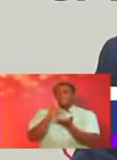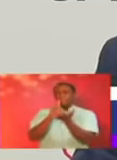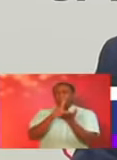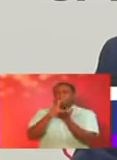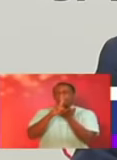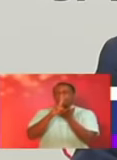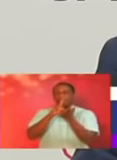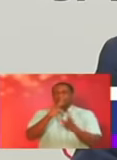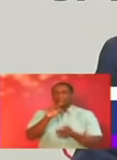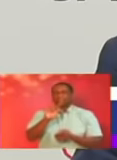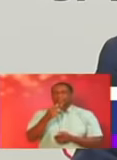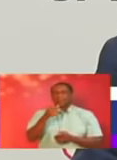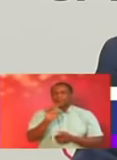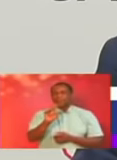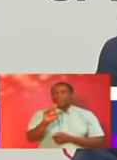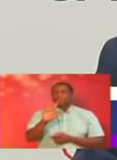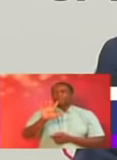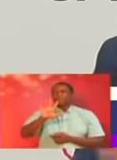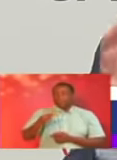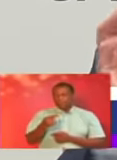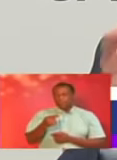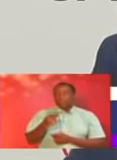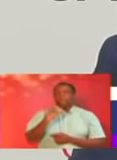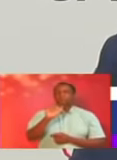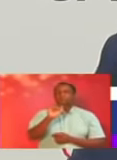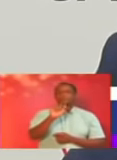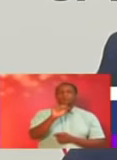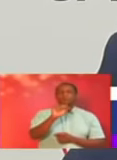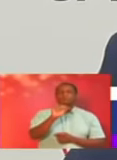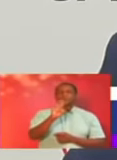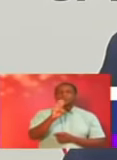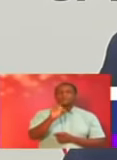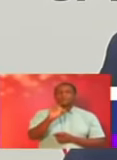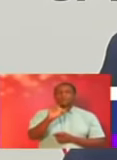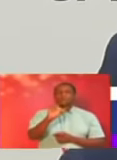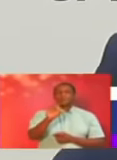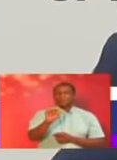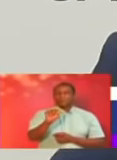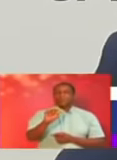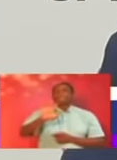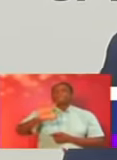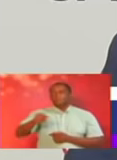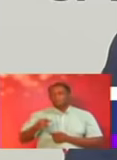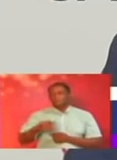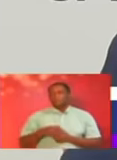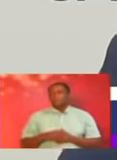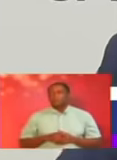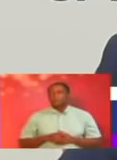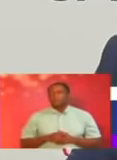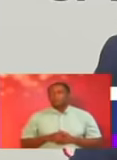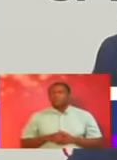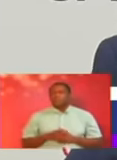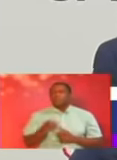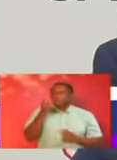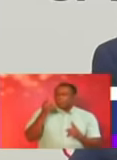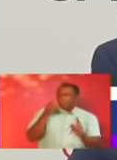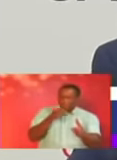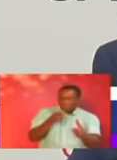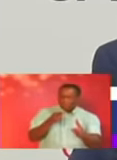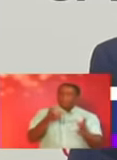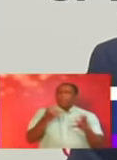5,000, and Atto Bolden 5,000. Prior, let me make a point here, and I think the population needs to understand, and I'm glad you raised